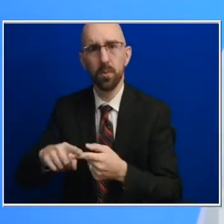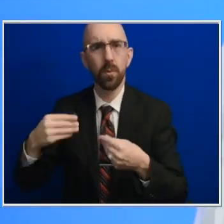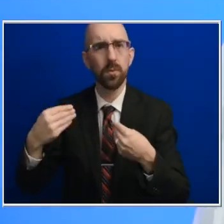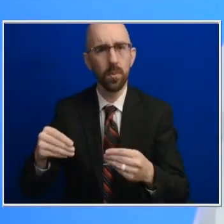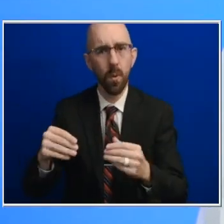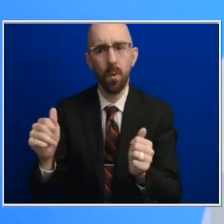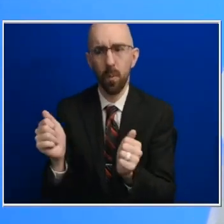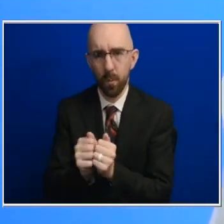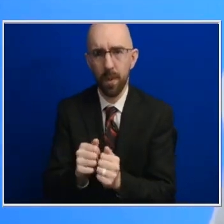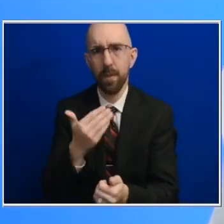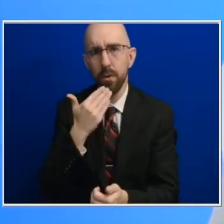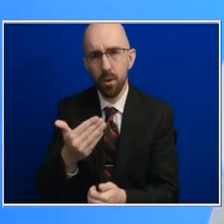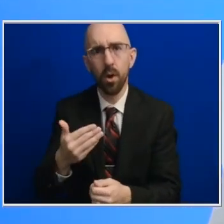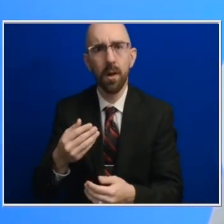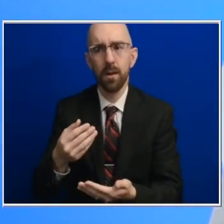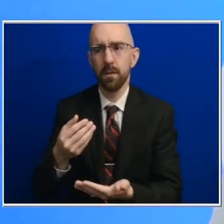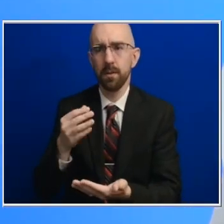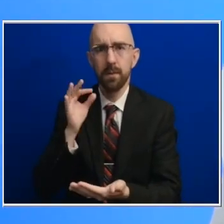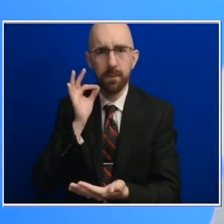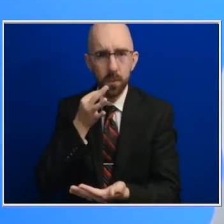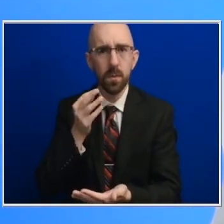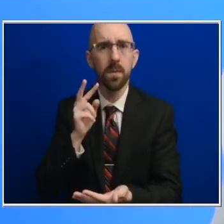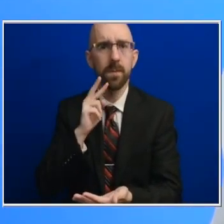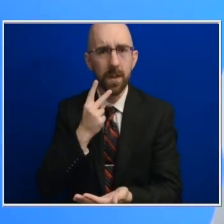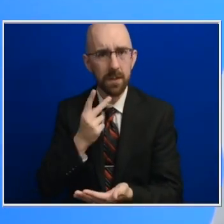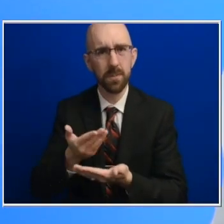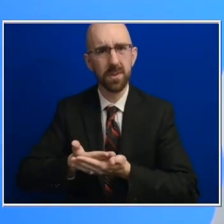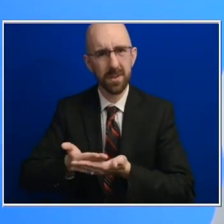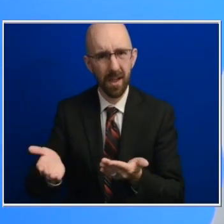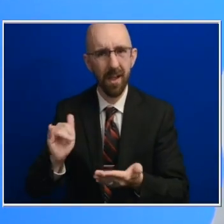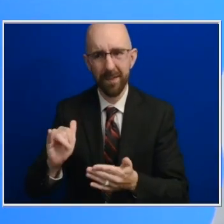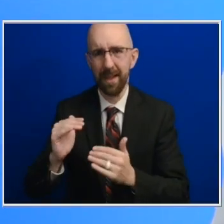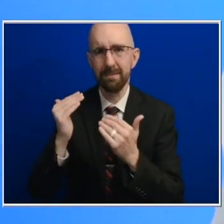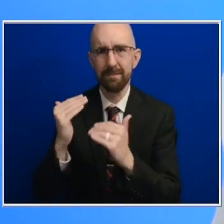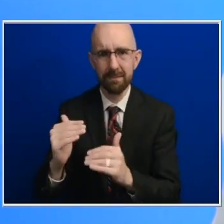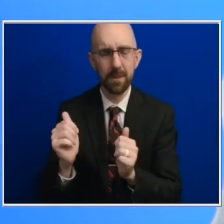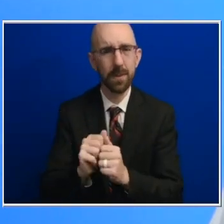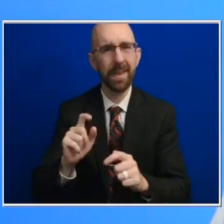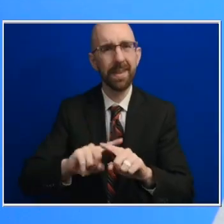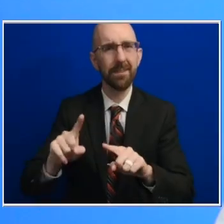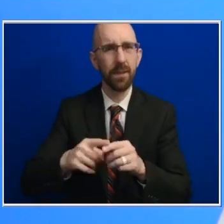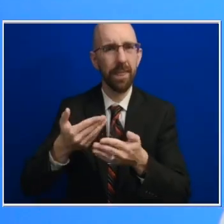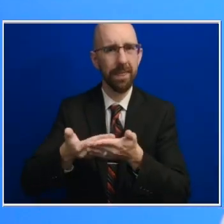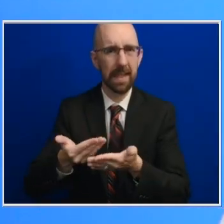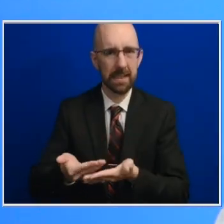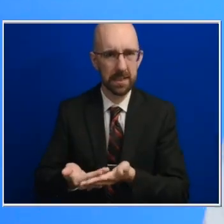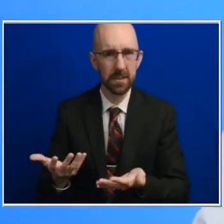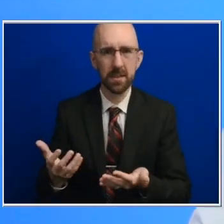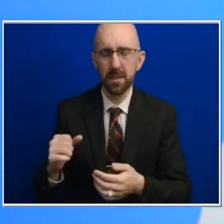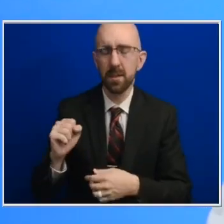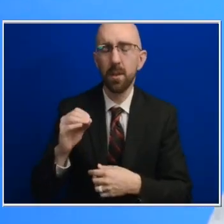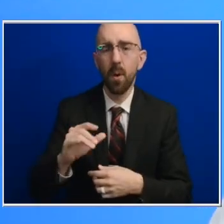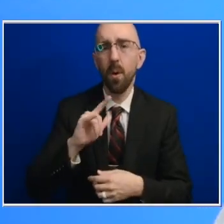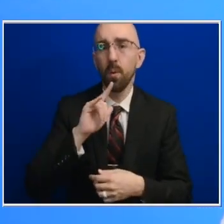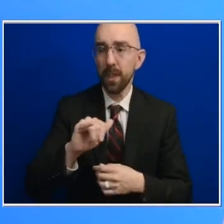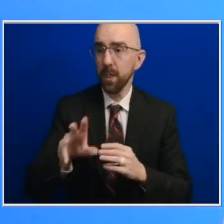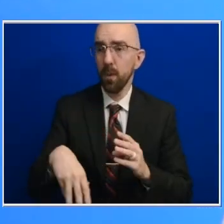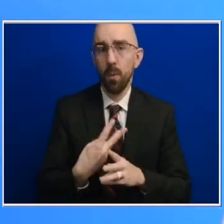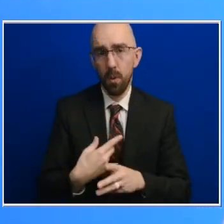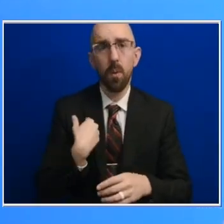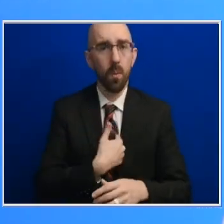good produce, right, is really limited by lots of different factors. And so in reality, we can make a lot